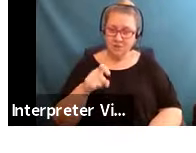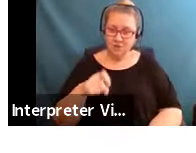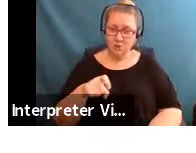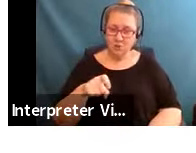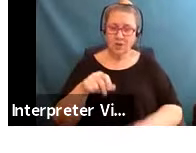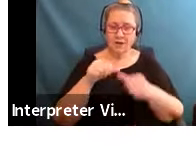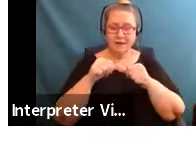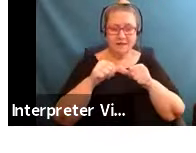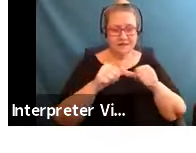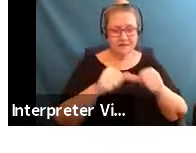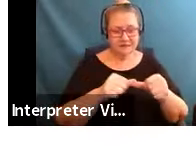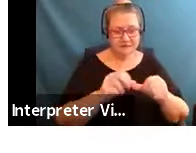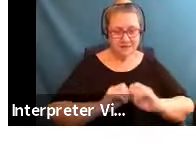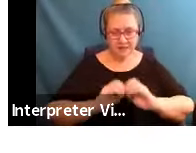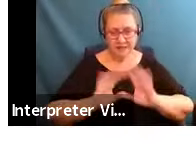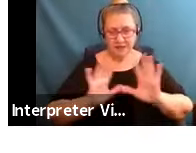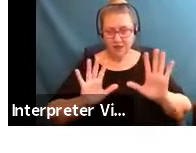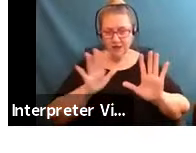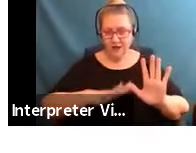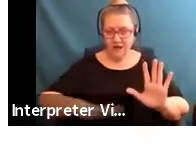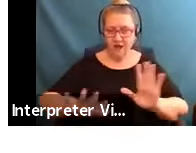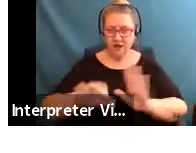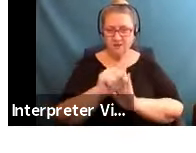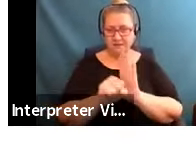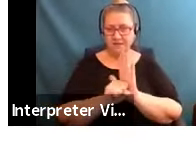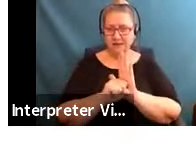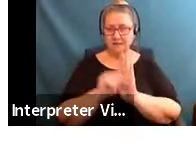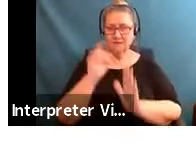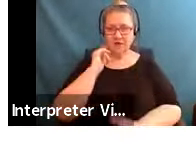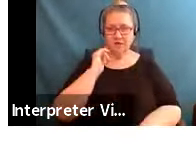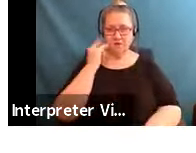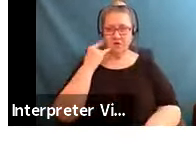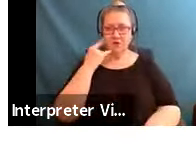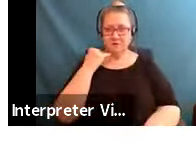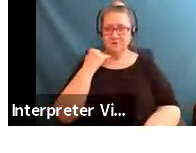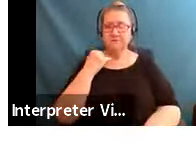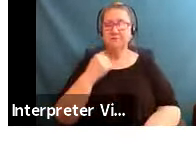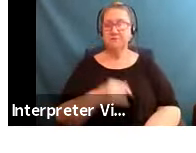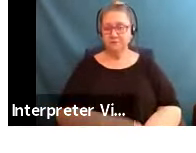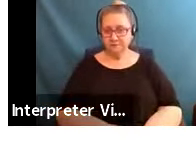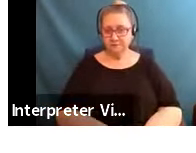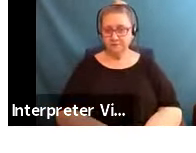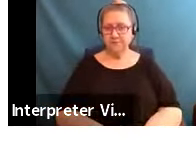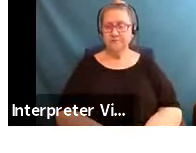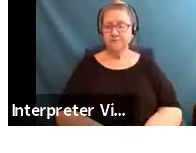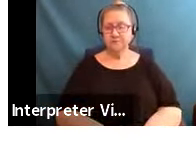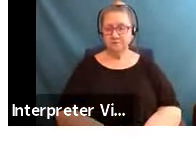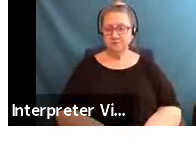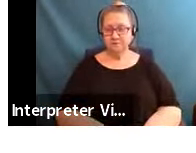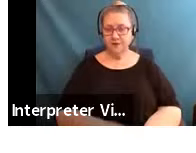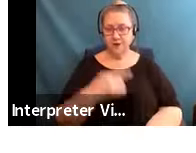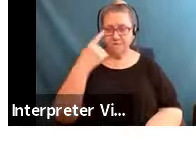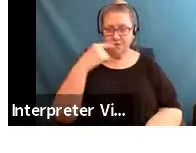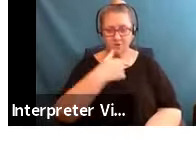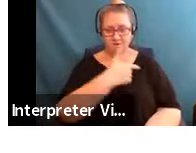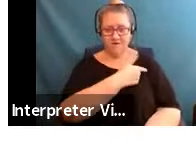consistency and clarity statewide as we are looking at our vaccine rollout. And